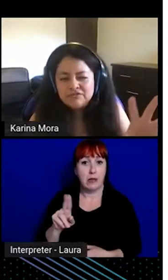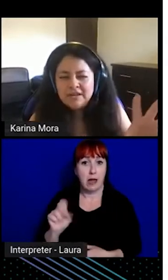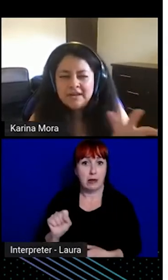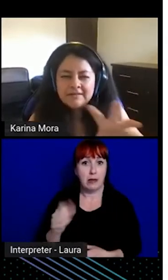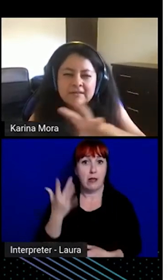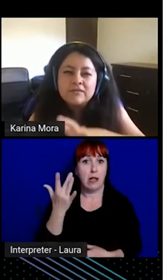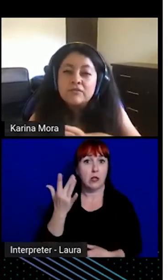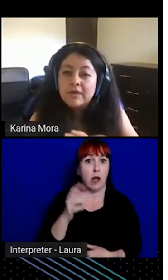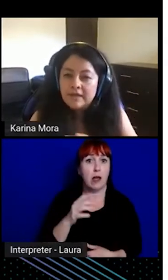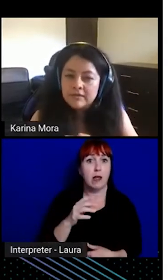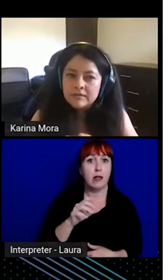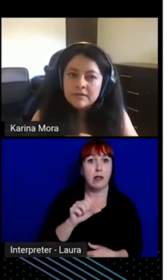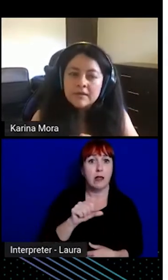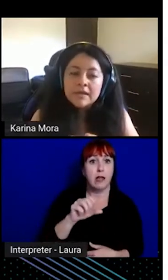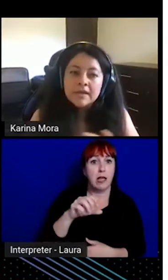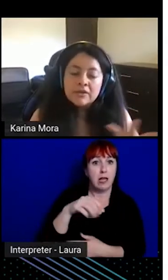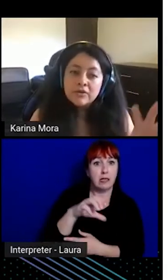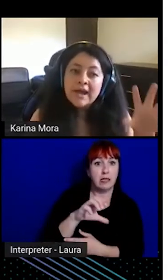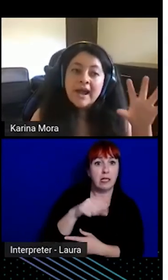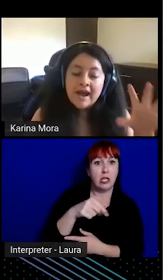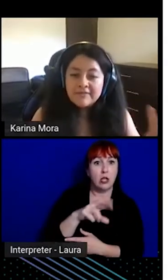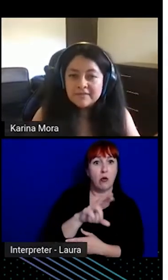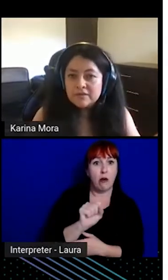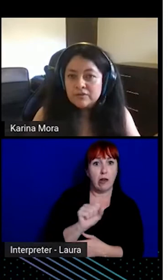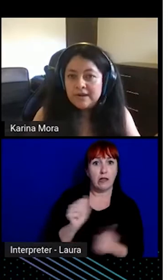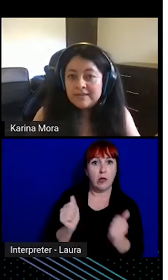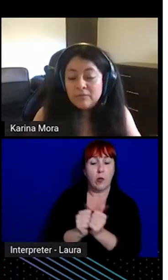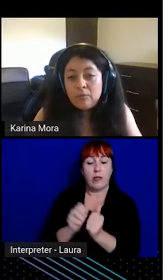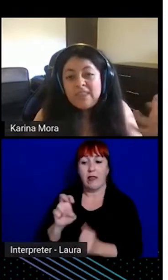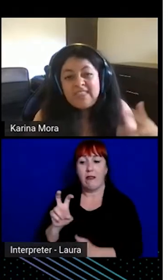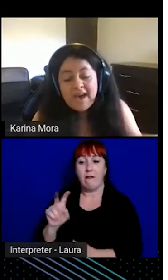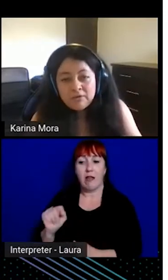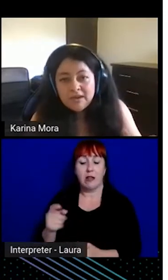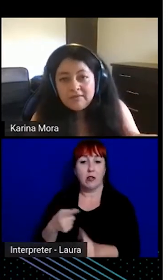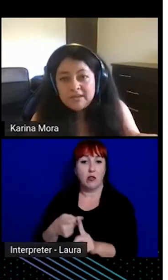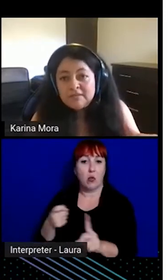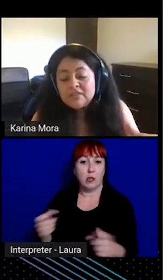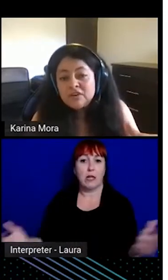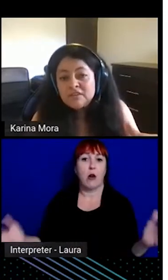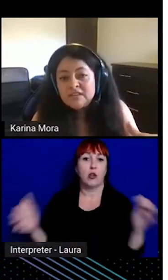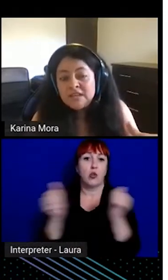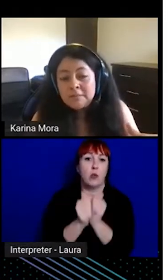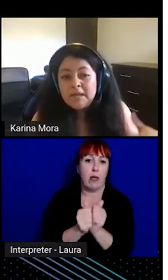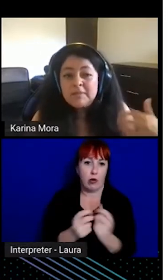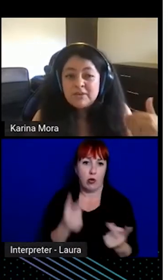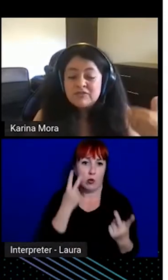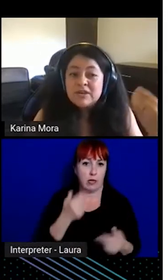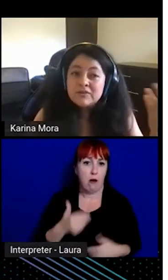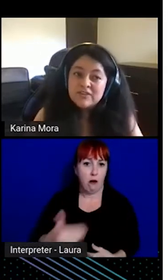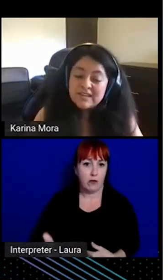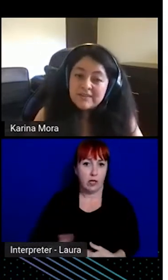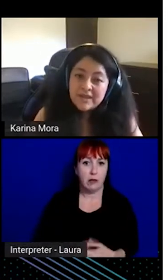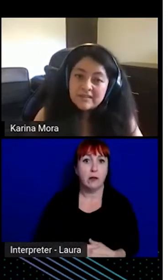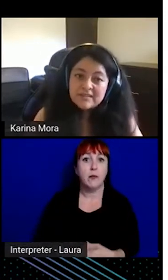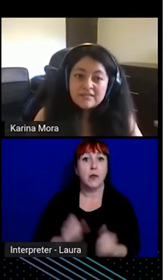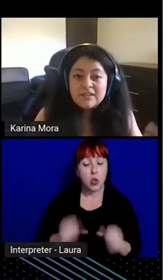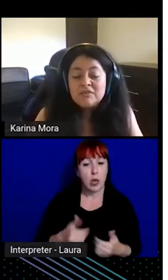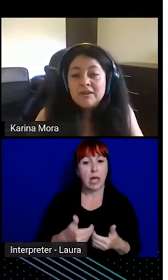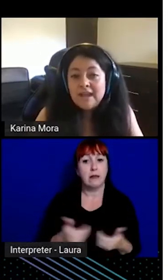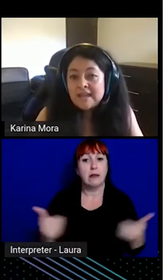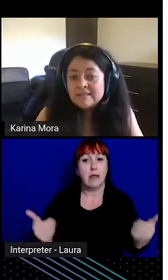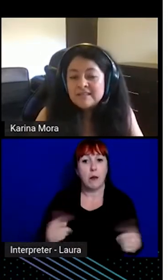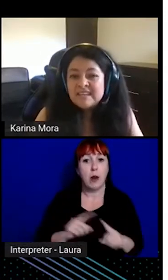sourcing usually are seen together. You can have CQRS without having event sourcing, but because you are using events